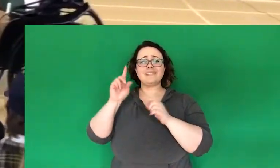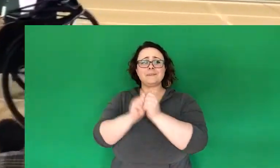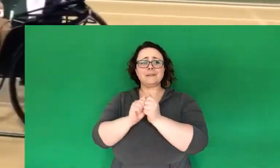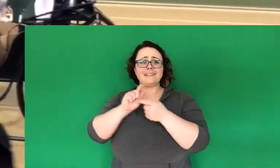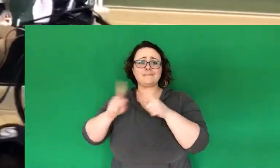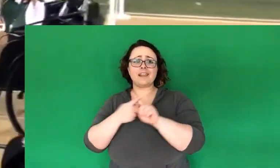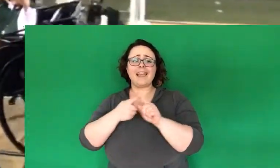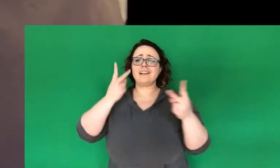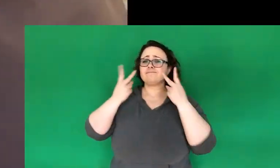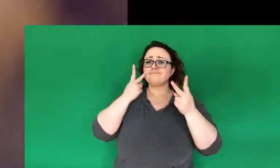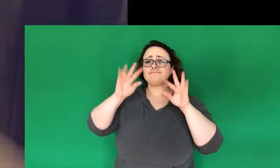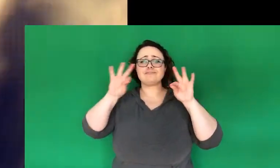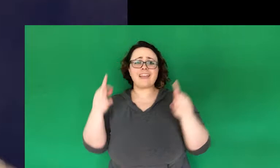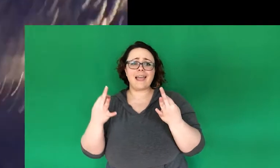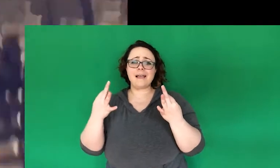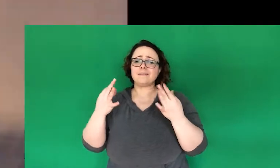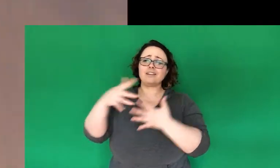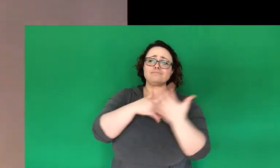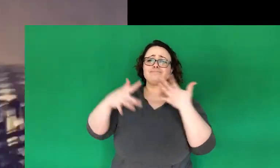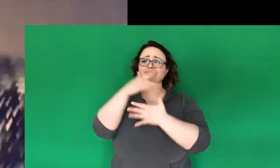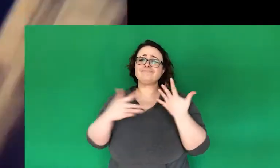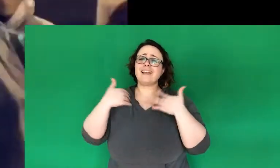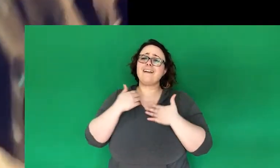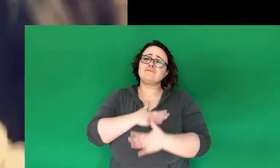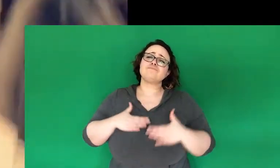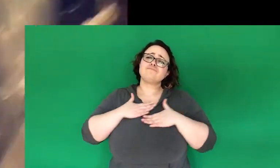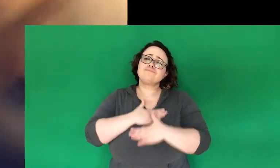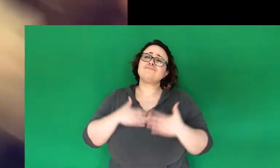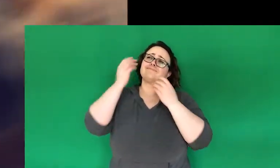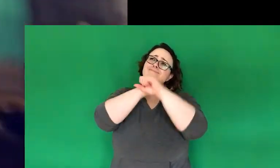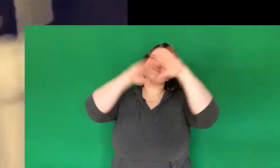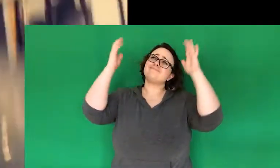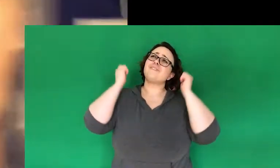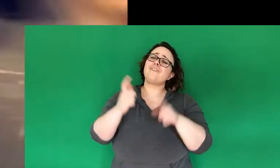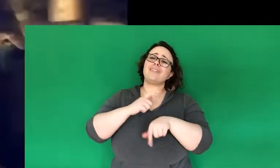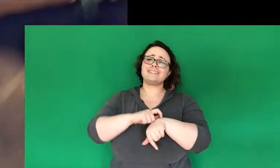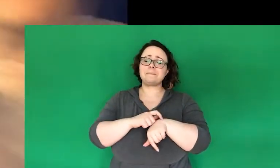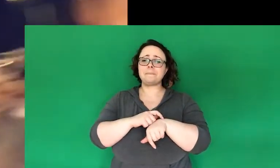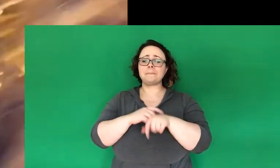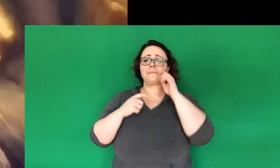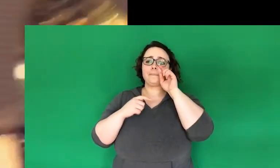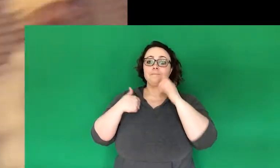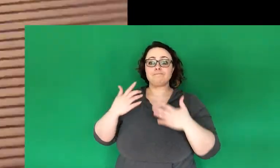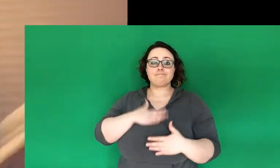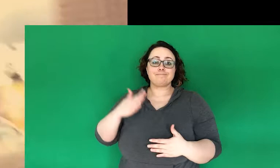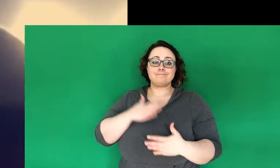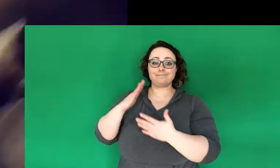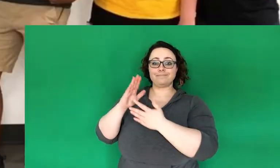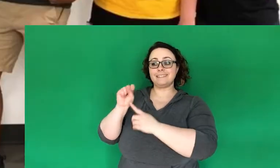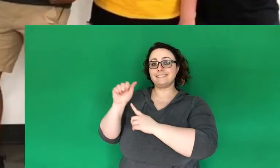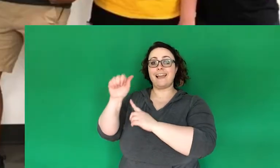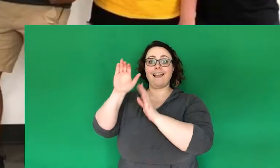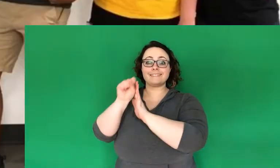my friends, seeing my family, and having these moments all the time. And I am grateful that